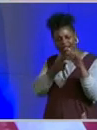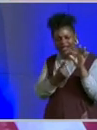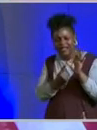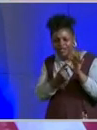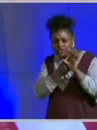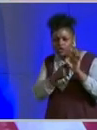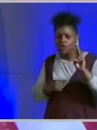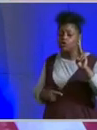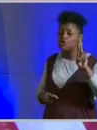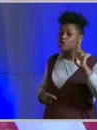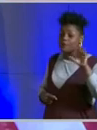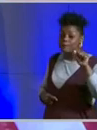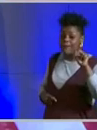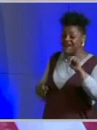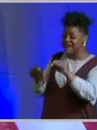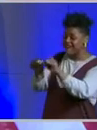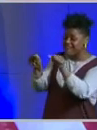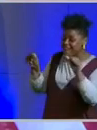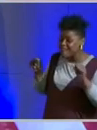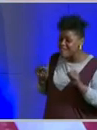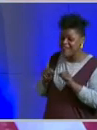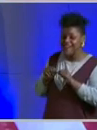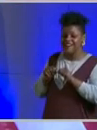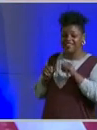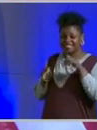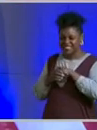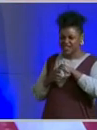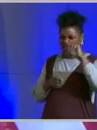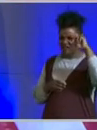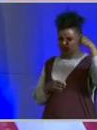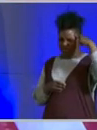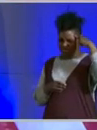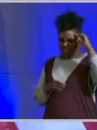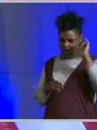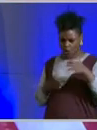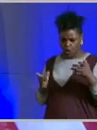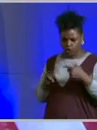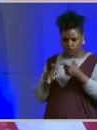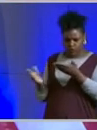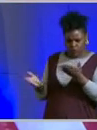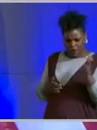country. It really is a special place, and we were able to, I think, bring back that memory.